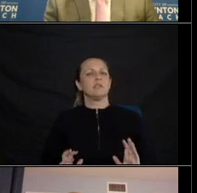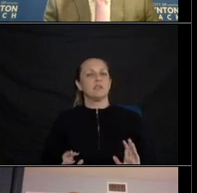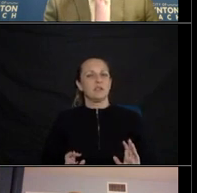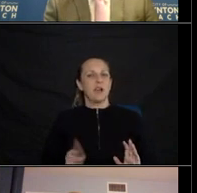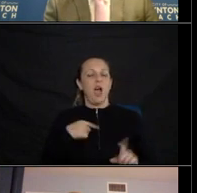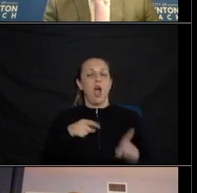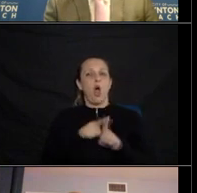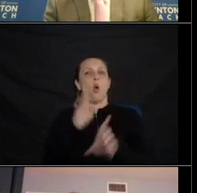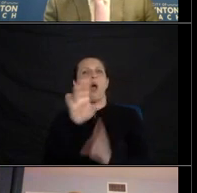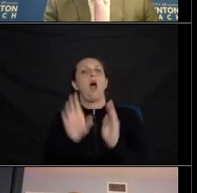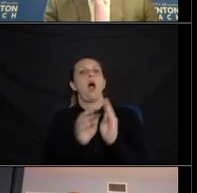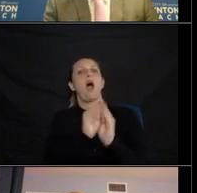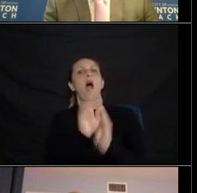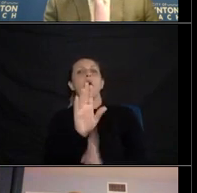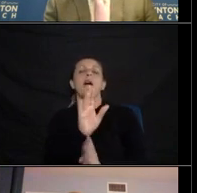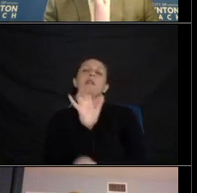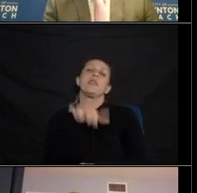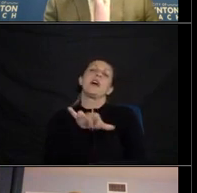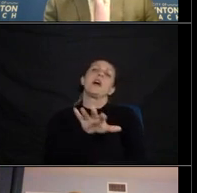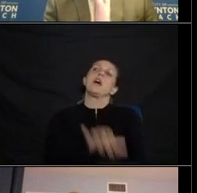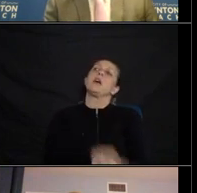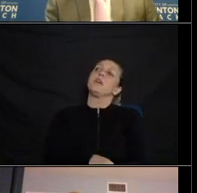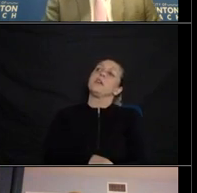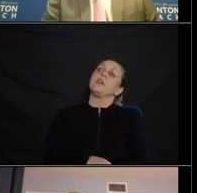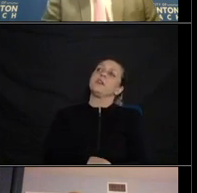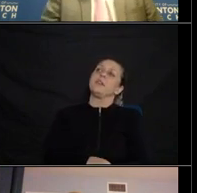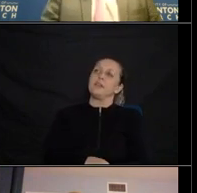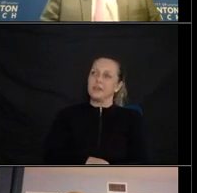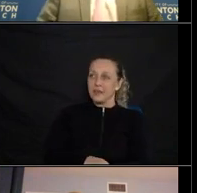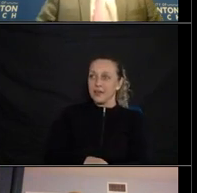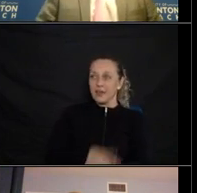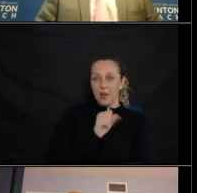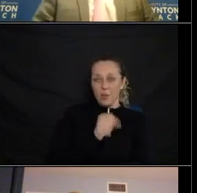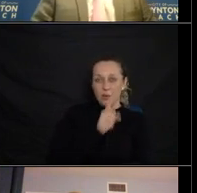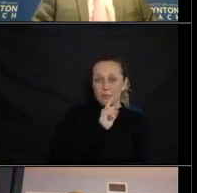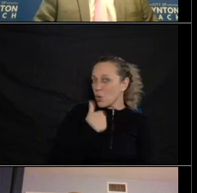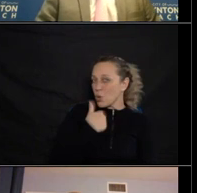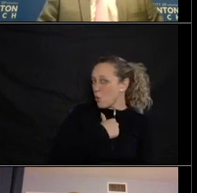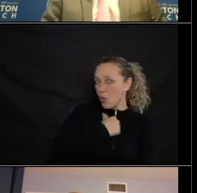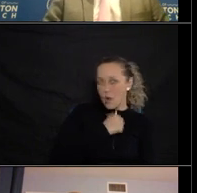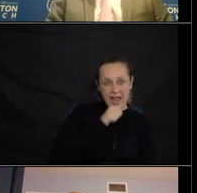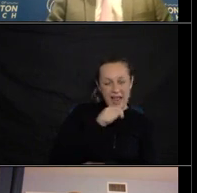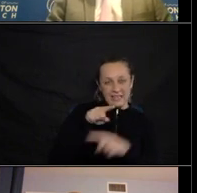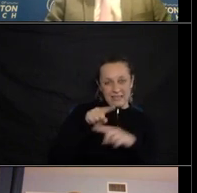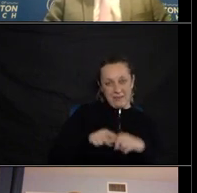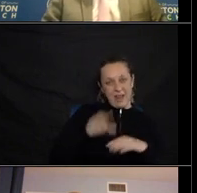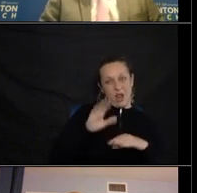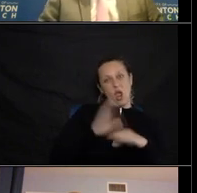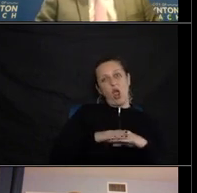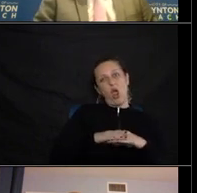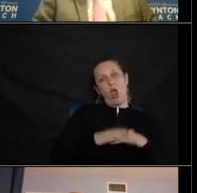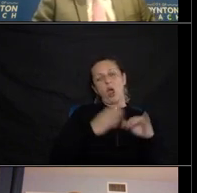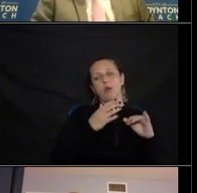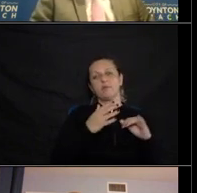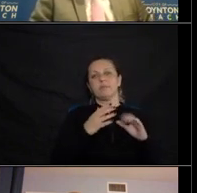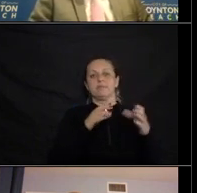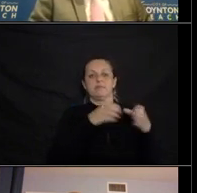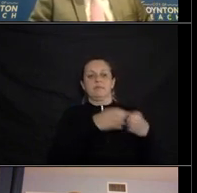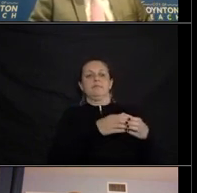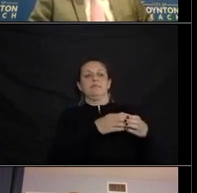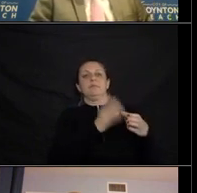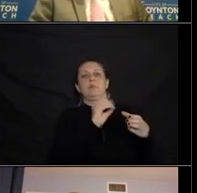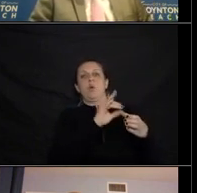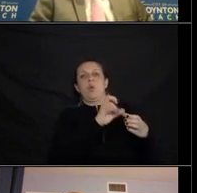I also want to add that I want to ensure that we're no longer dependent on parties like Olin, the